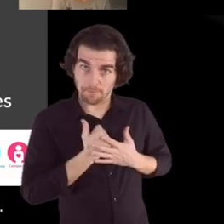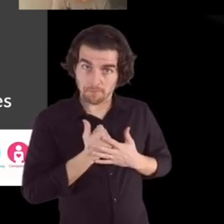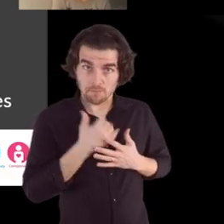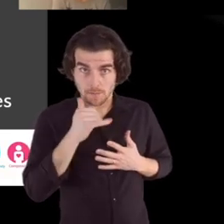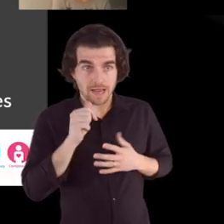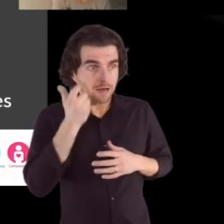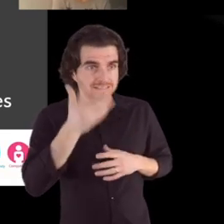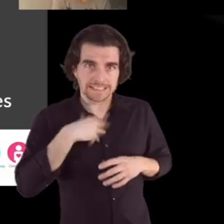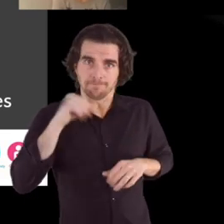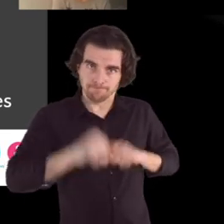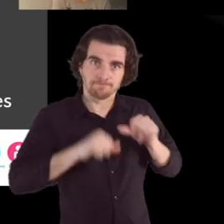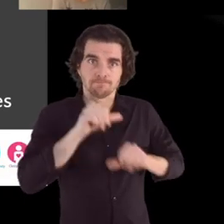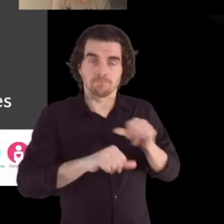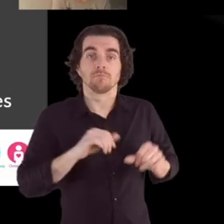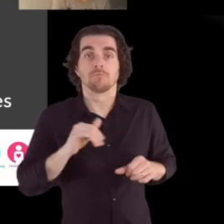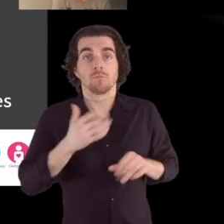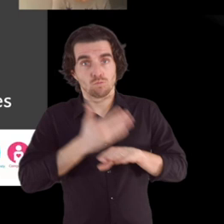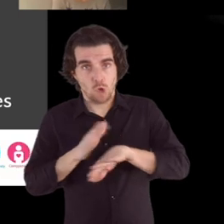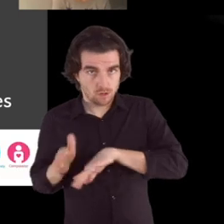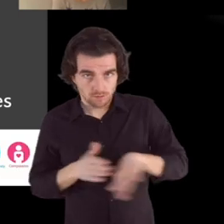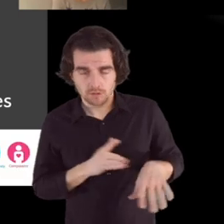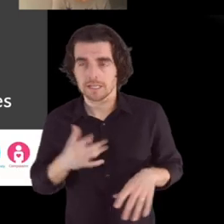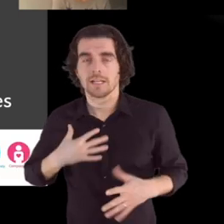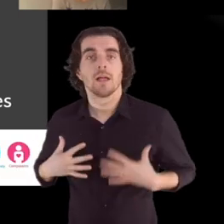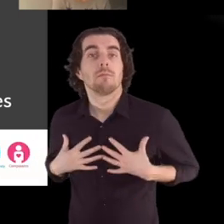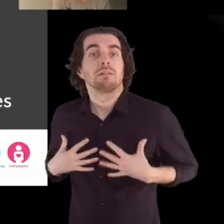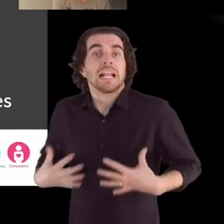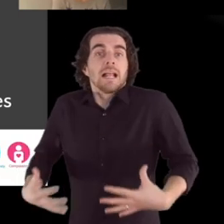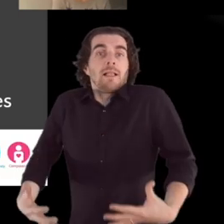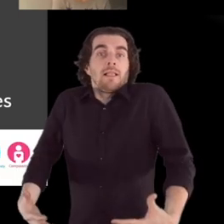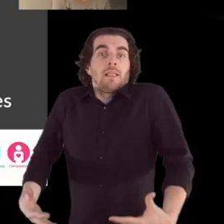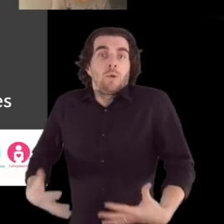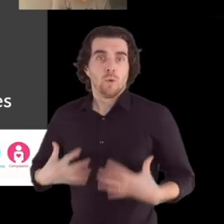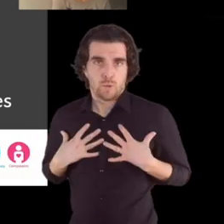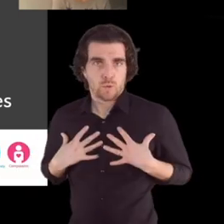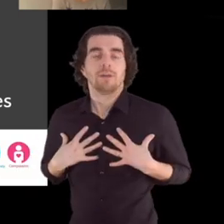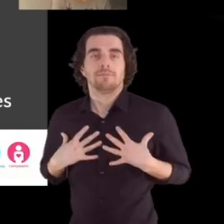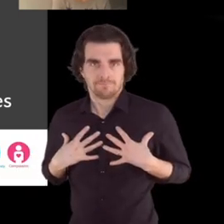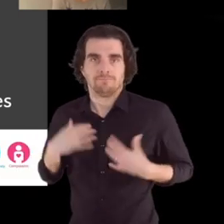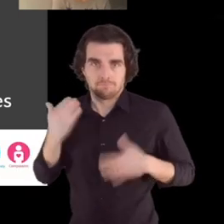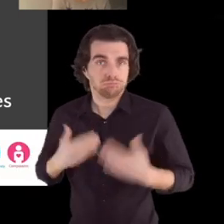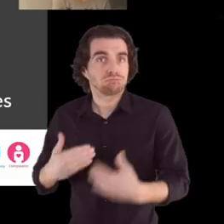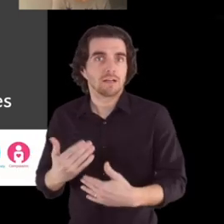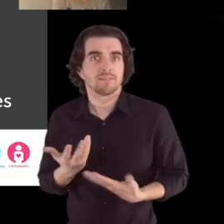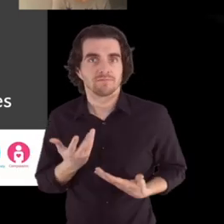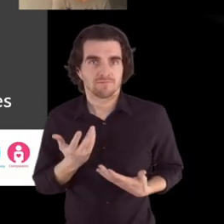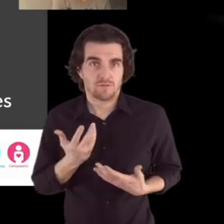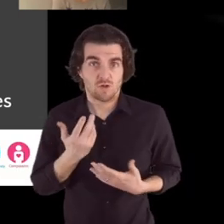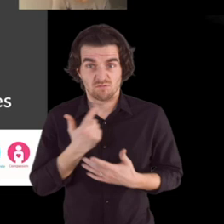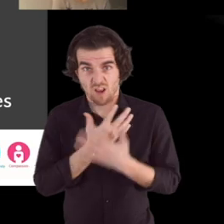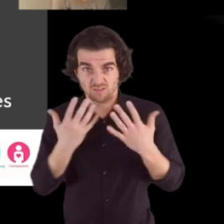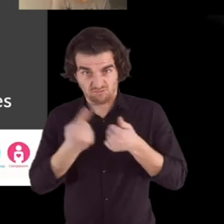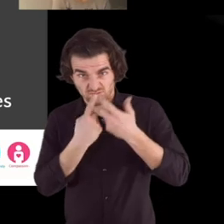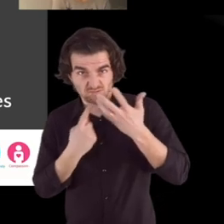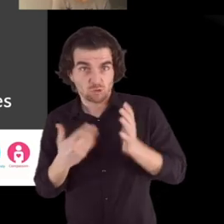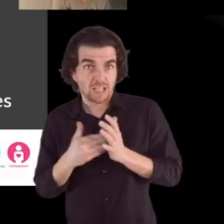positives. And this could even be that ritual to help you, you know, leave work behind. So as you're leaving, you're taking a deep breath, grounding yourself and saying, okay, you